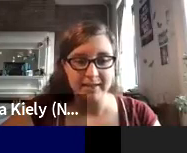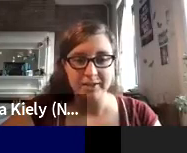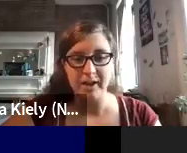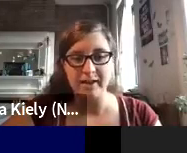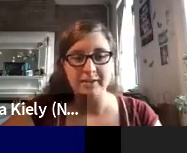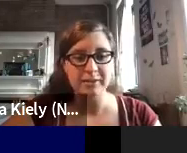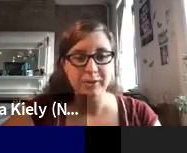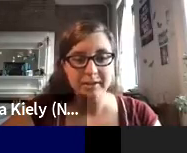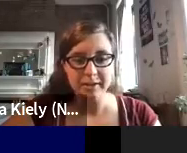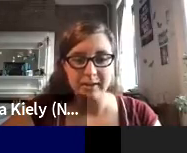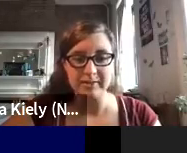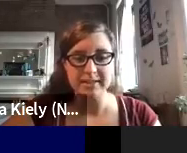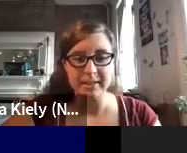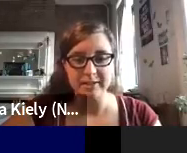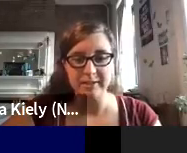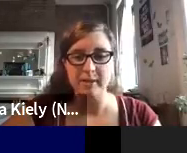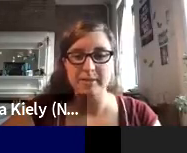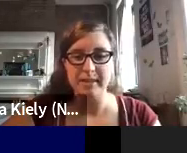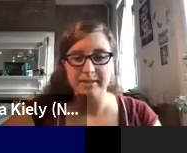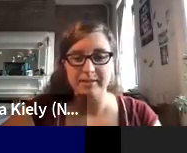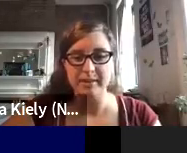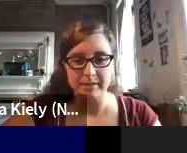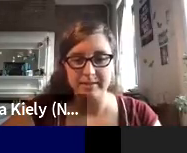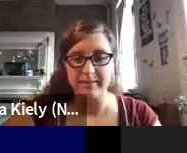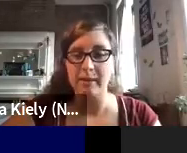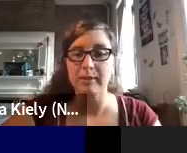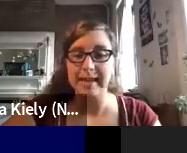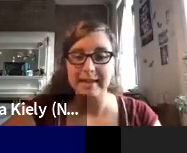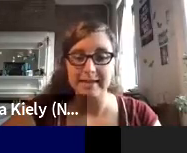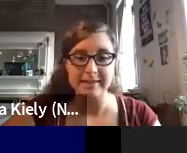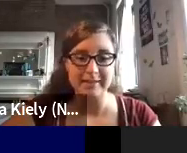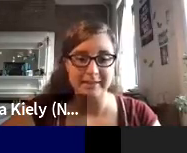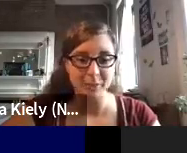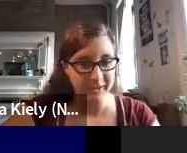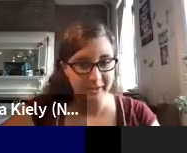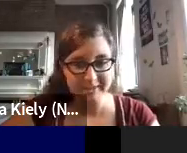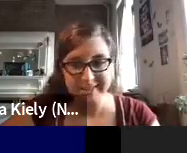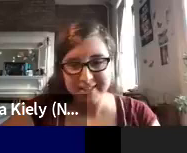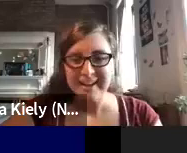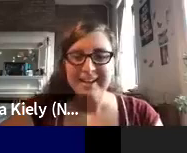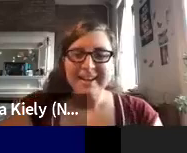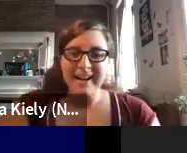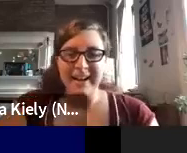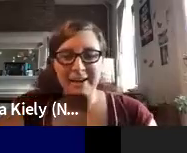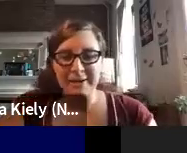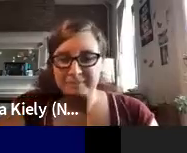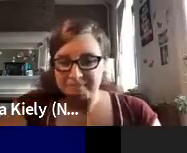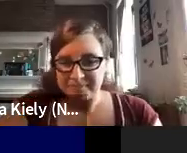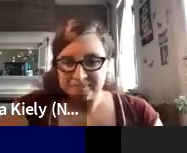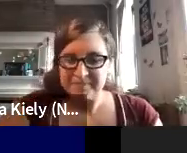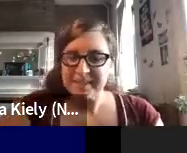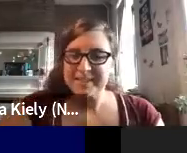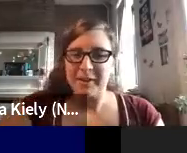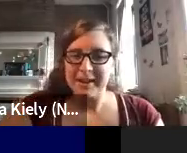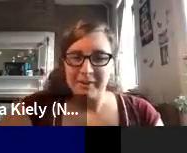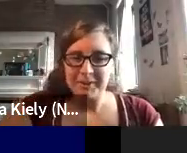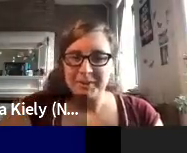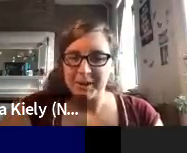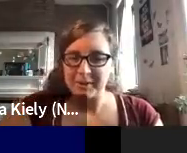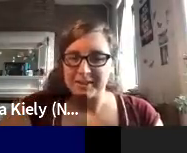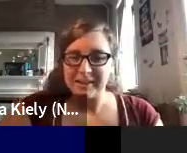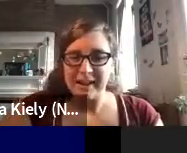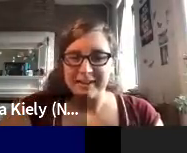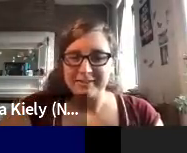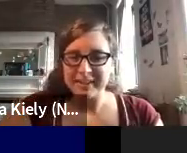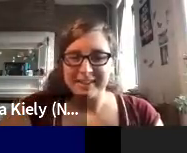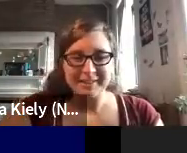Medical Center and the Director of the Center for Obsessive Compulsive and Related Disorders. So I know